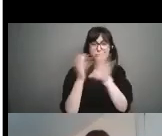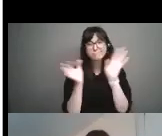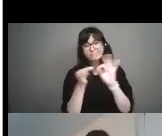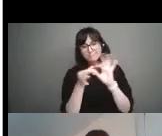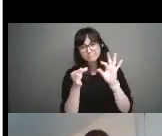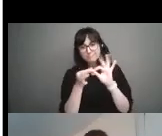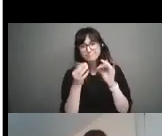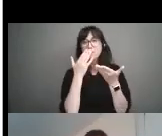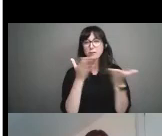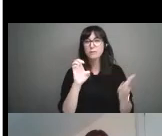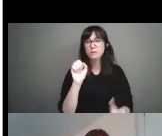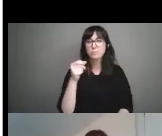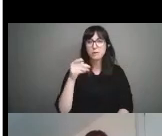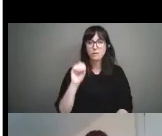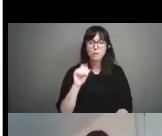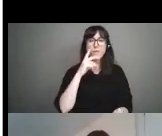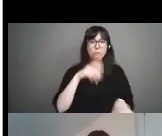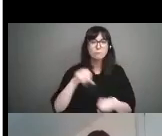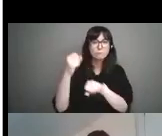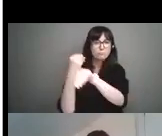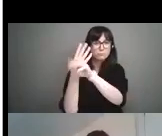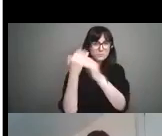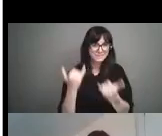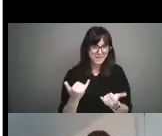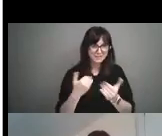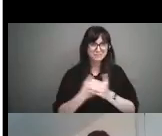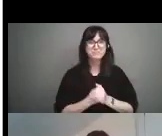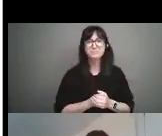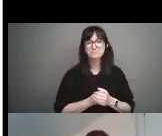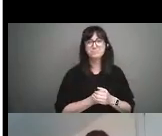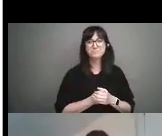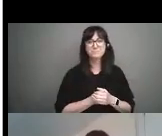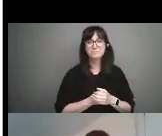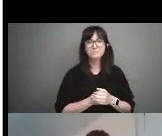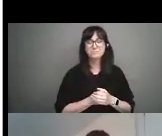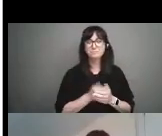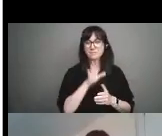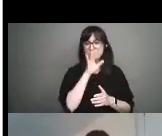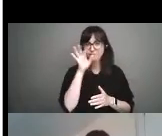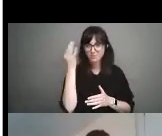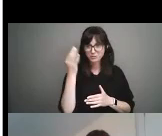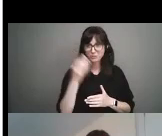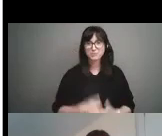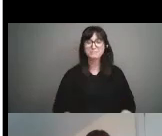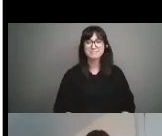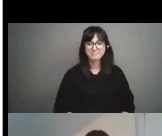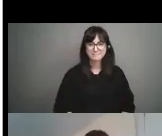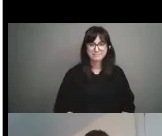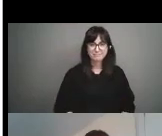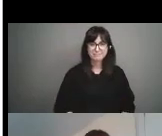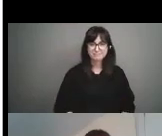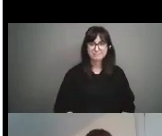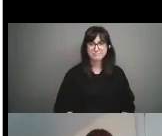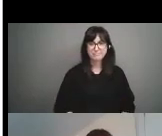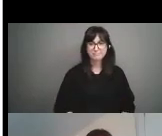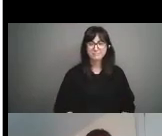Abuse Prevention of Ontario for this. And bonjour tout le monde, je parle français aussi. Ma présentation